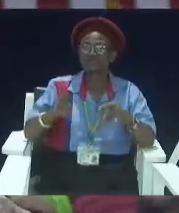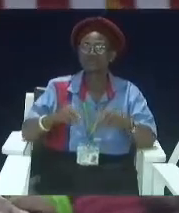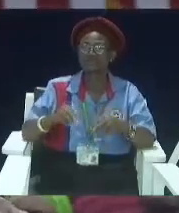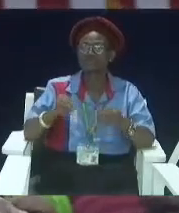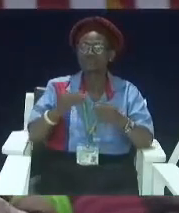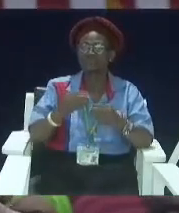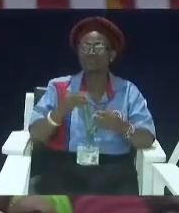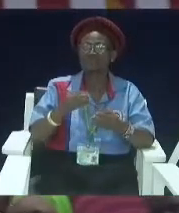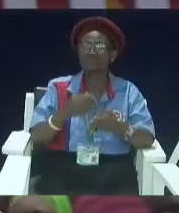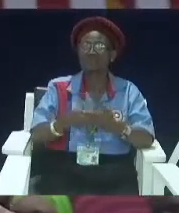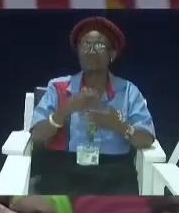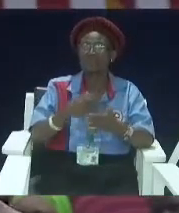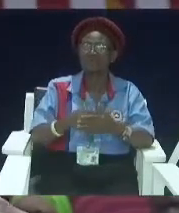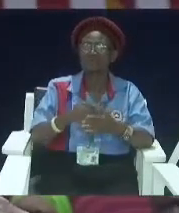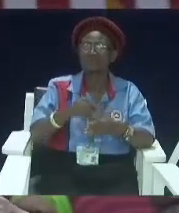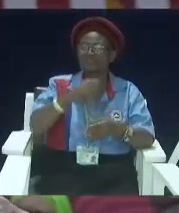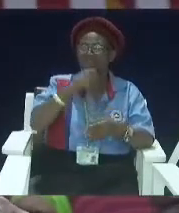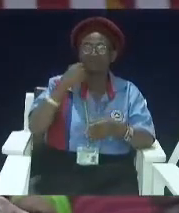Money dried up